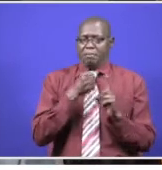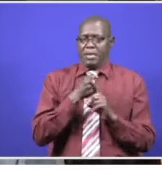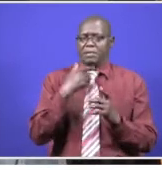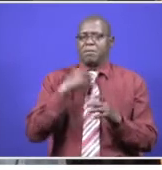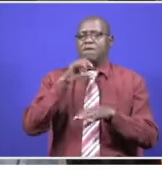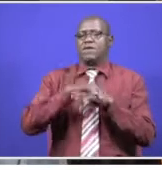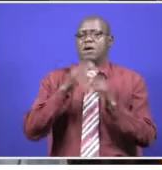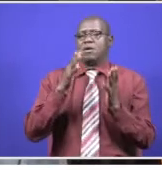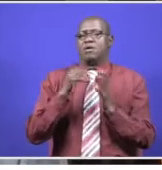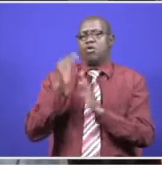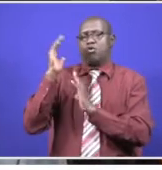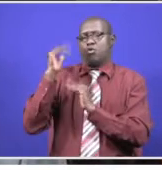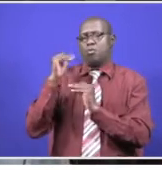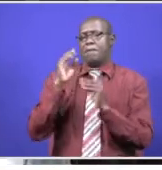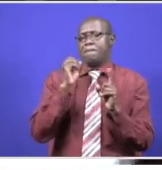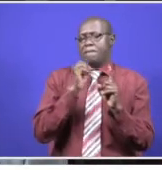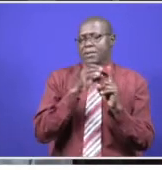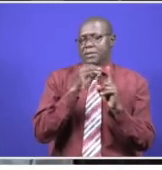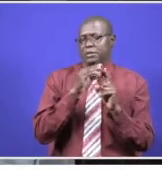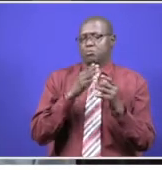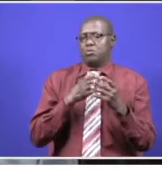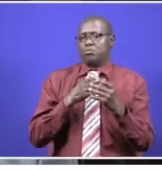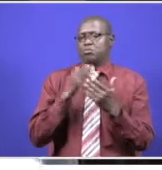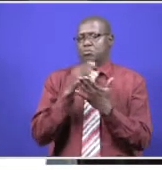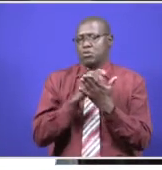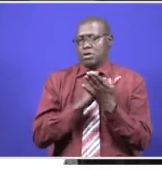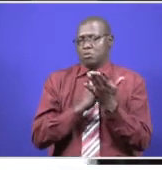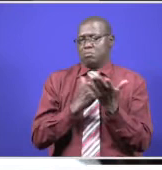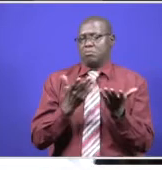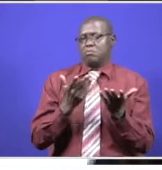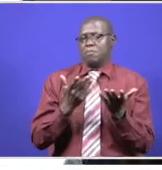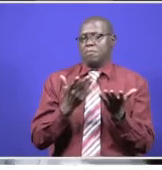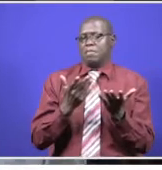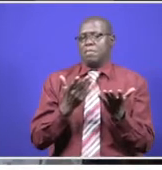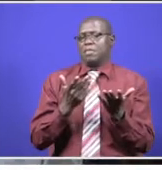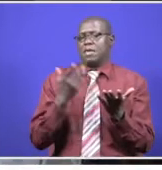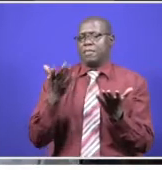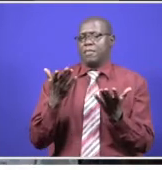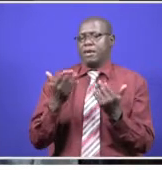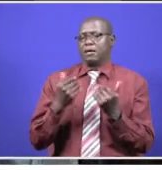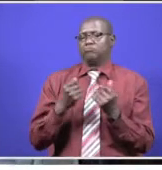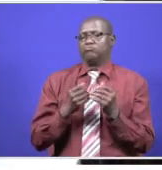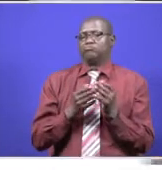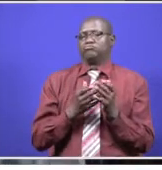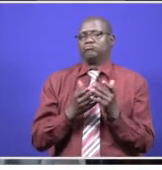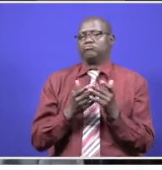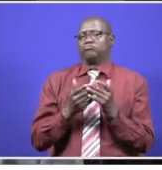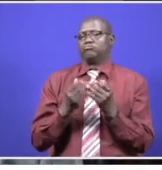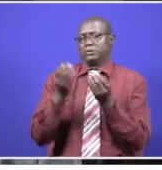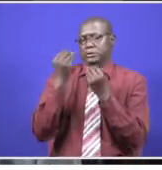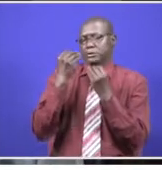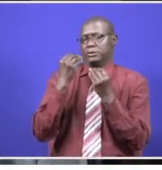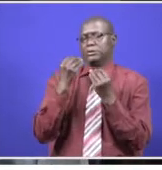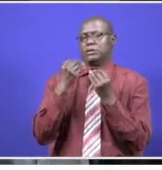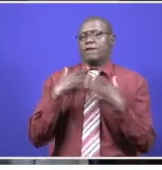founder of the Hope Mentorship Program, is that I've been inspired not to get afraid, you know, of pursuing my